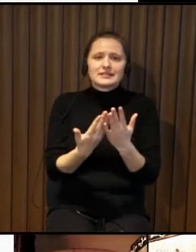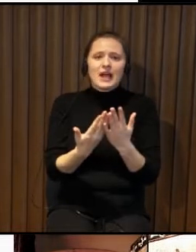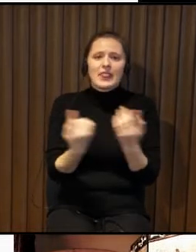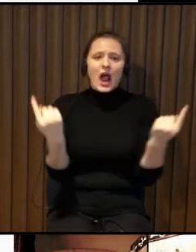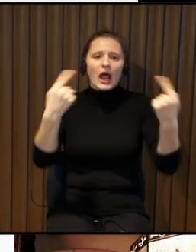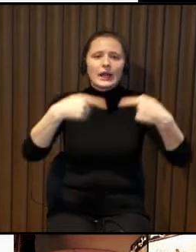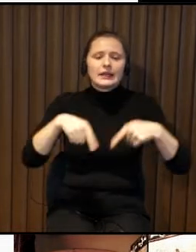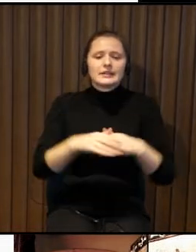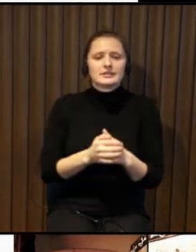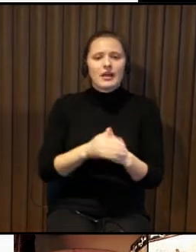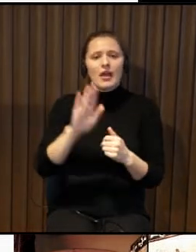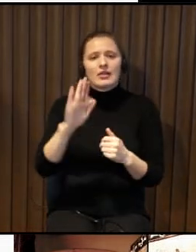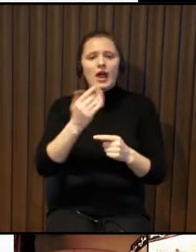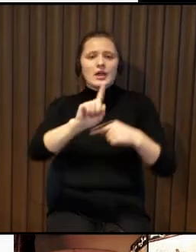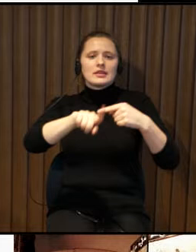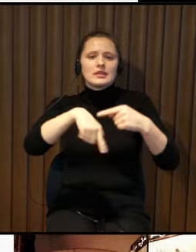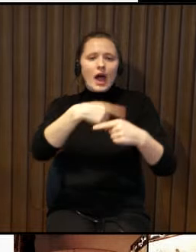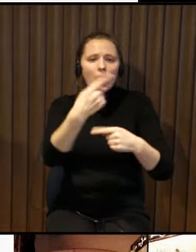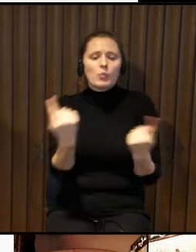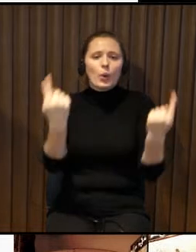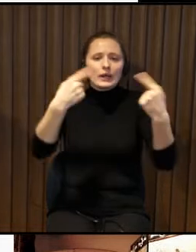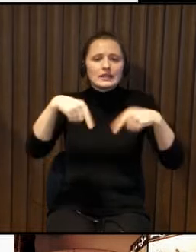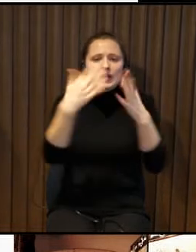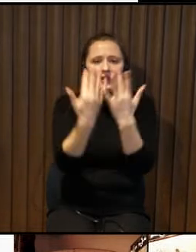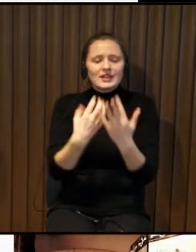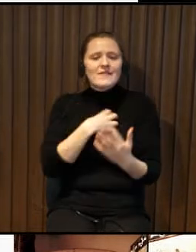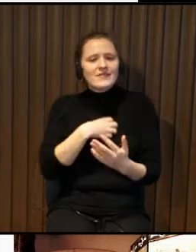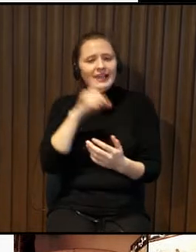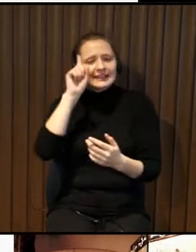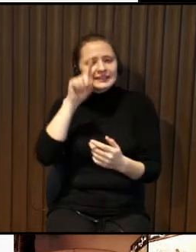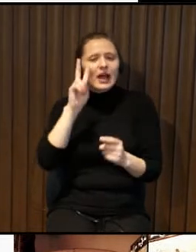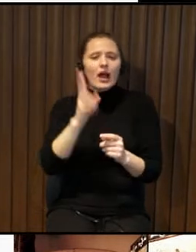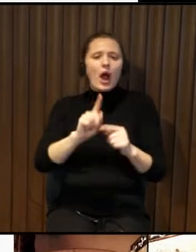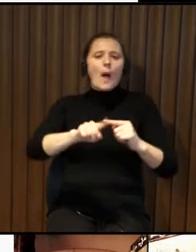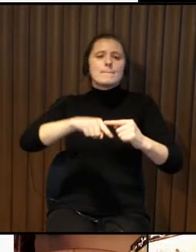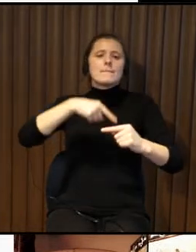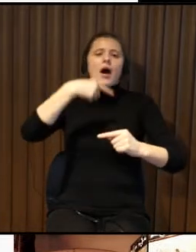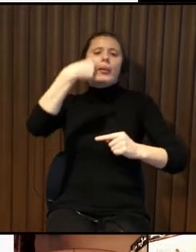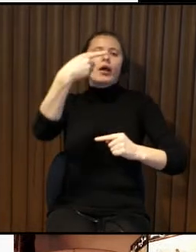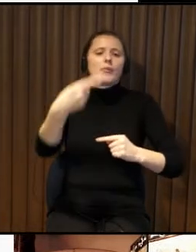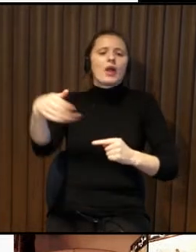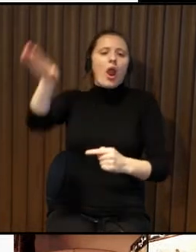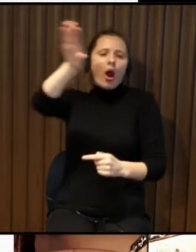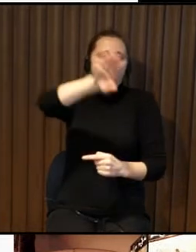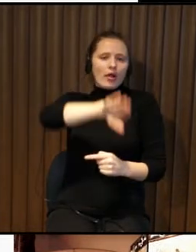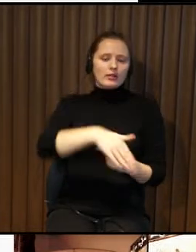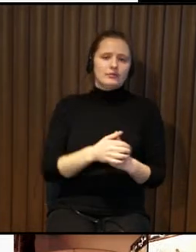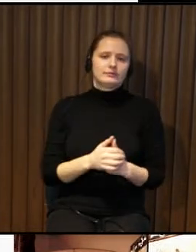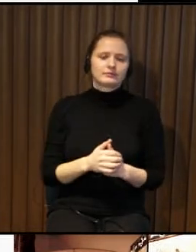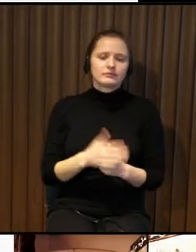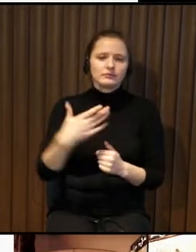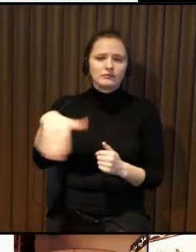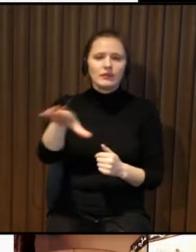mountain. But we keep optimizing and repeating the same things. We are eroding the slope of this small local